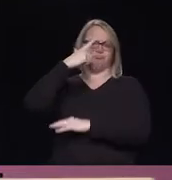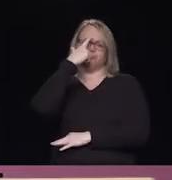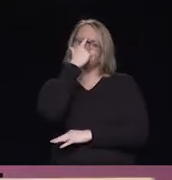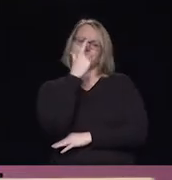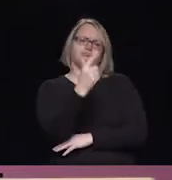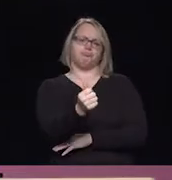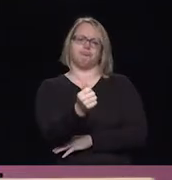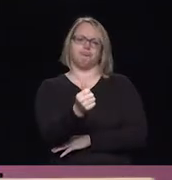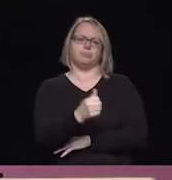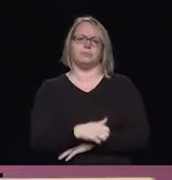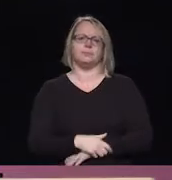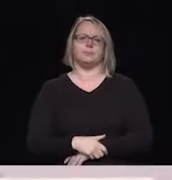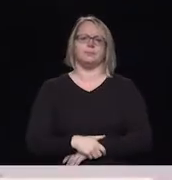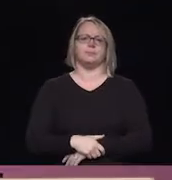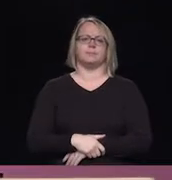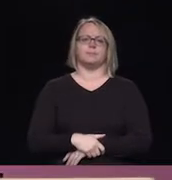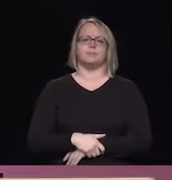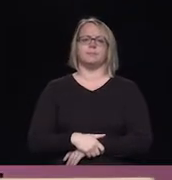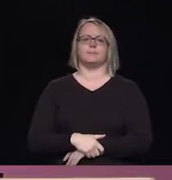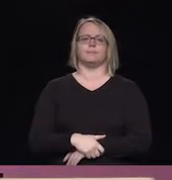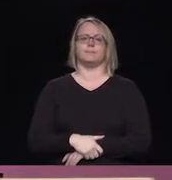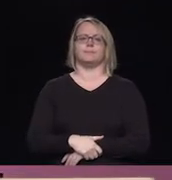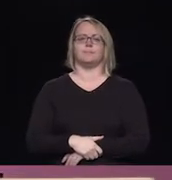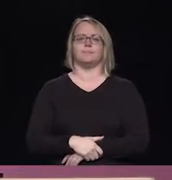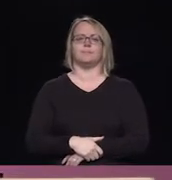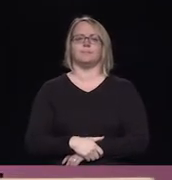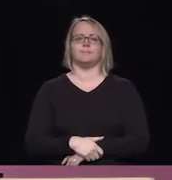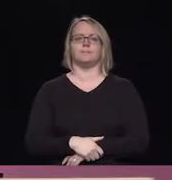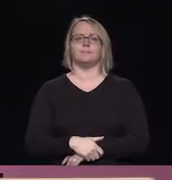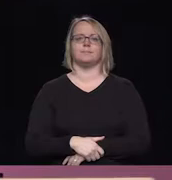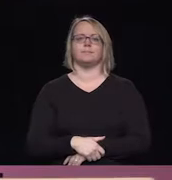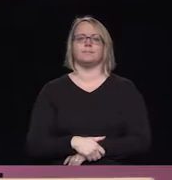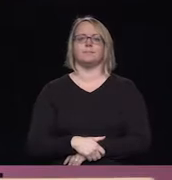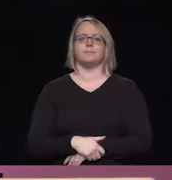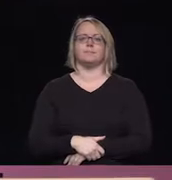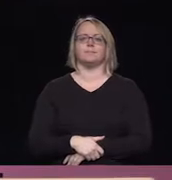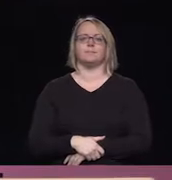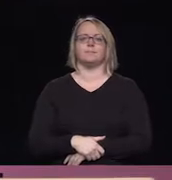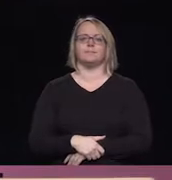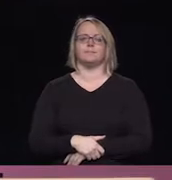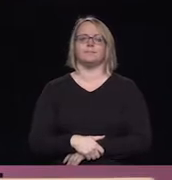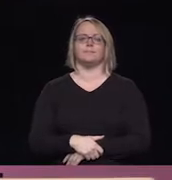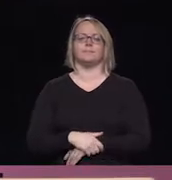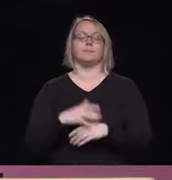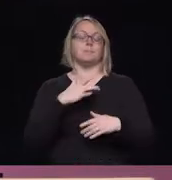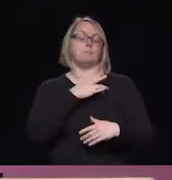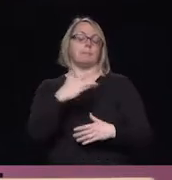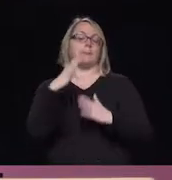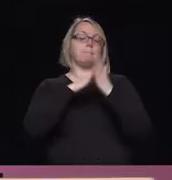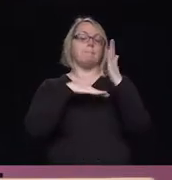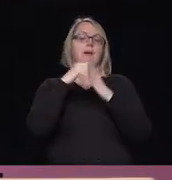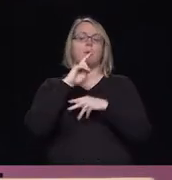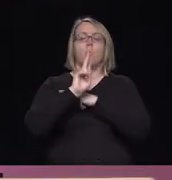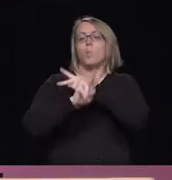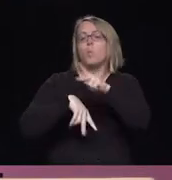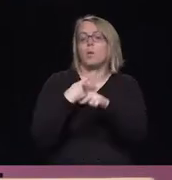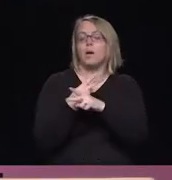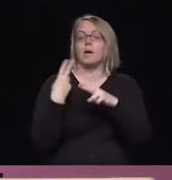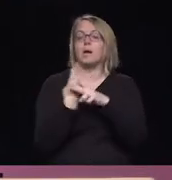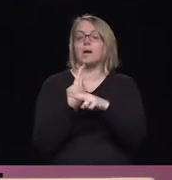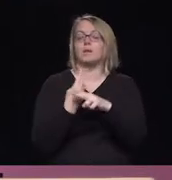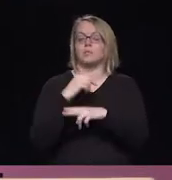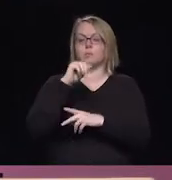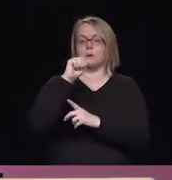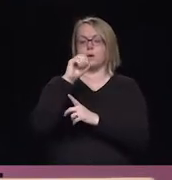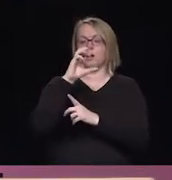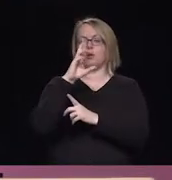chair. Whatever you're more comfortable with. For today's painting we will be using acrylic paint. Now you can buy